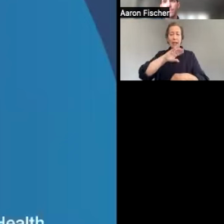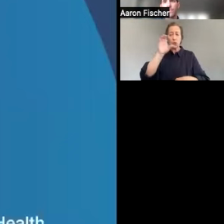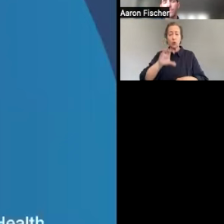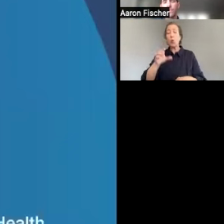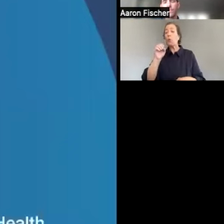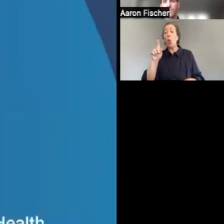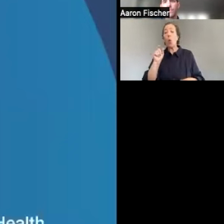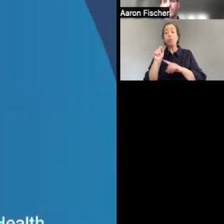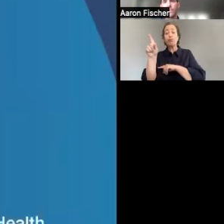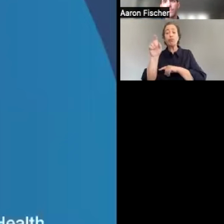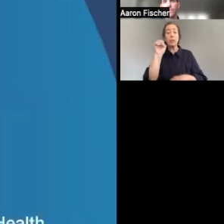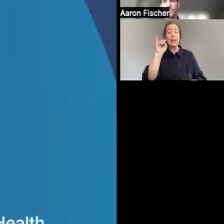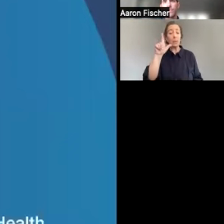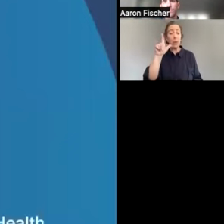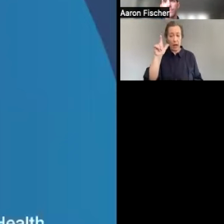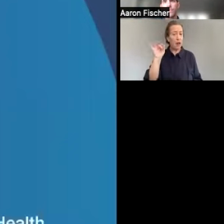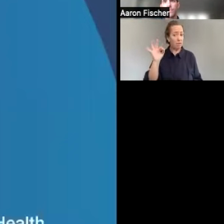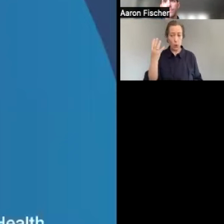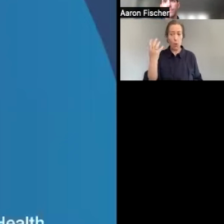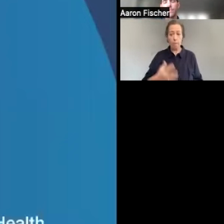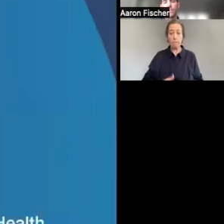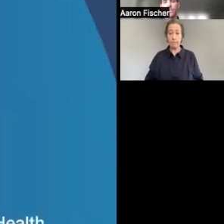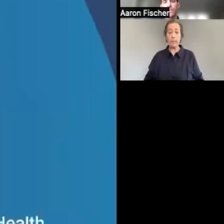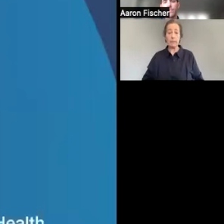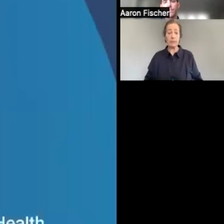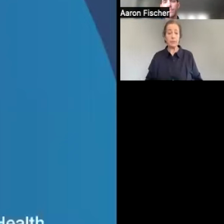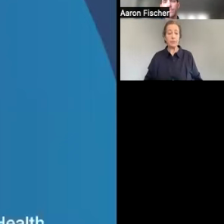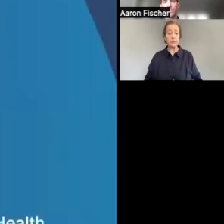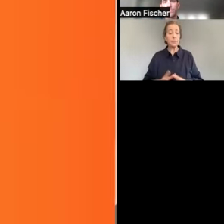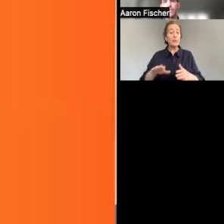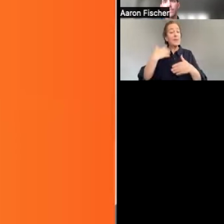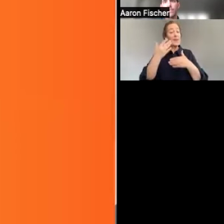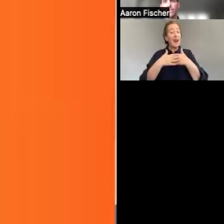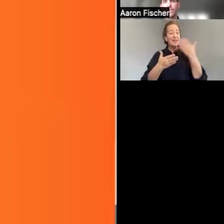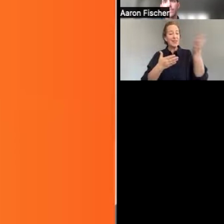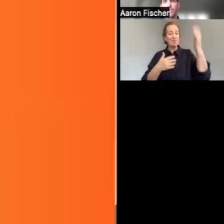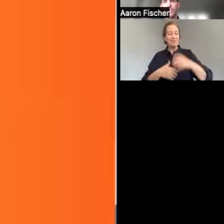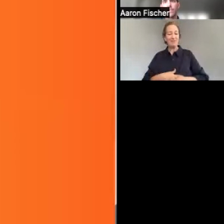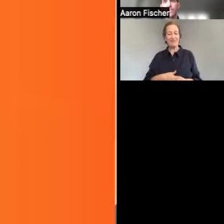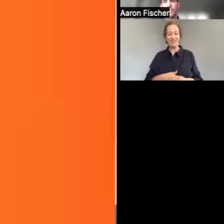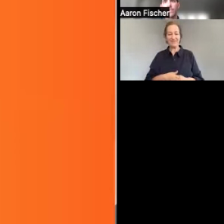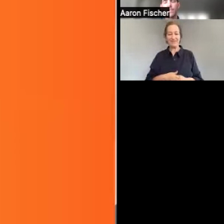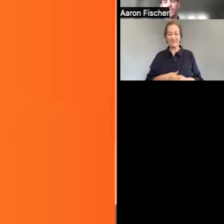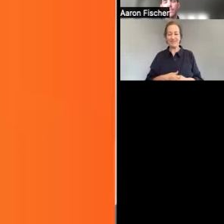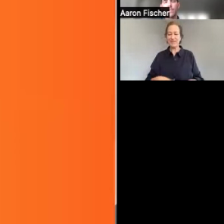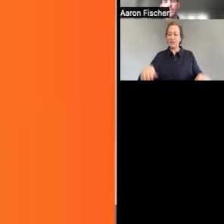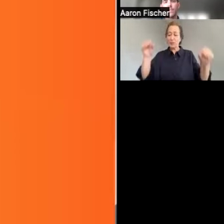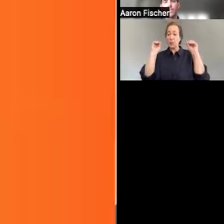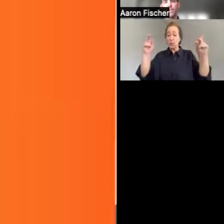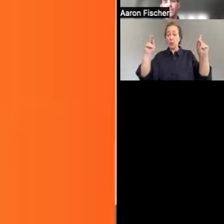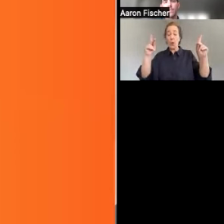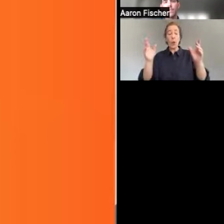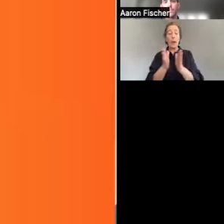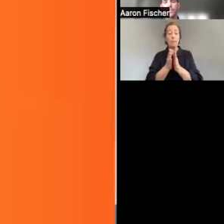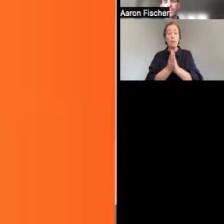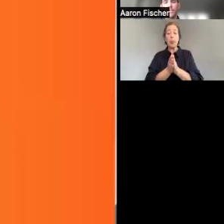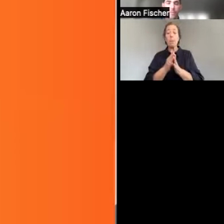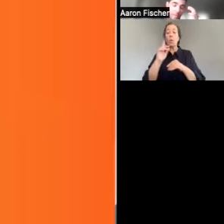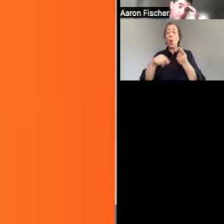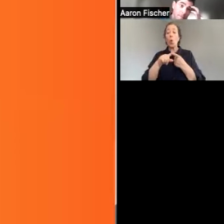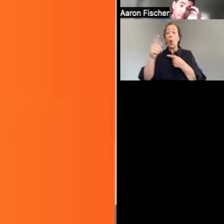email if you must. Let's go to the next slide. All right. When you joined